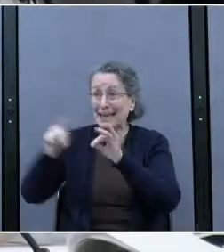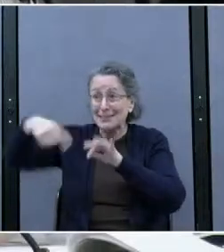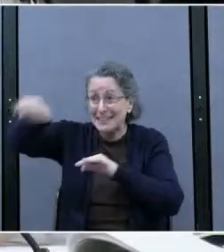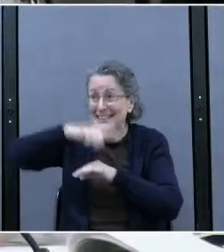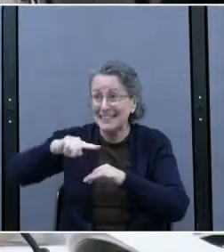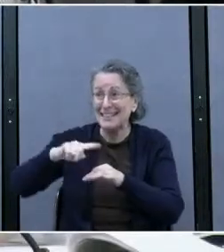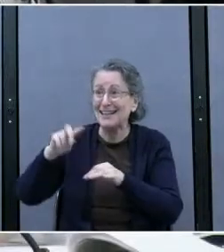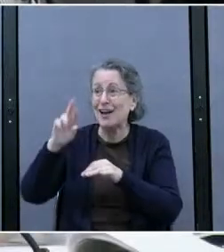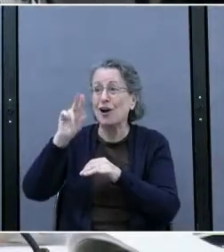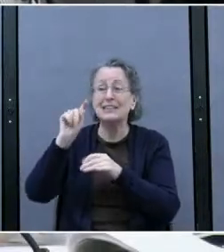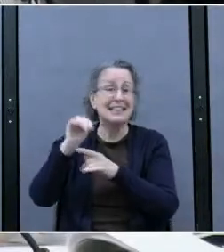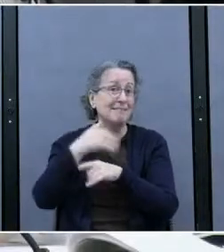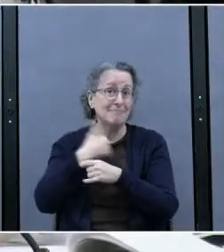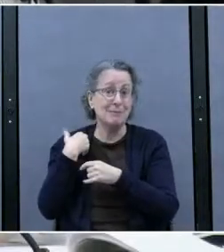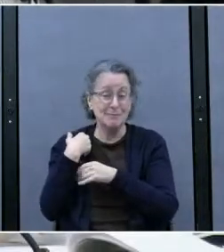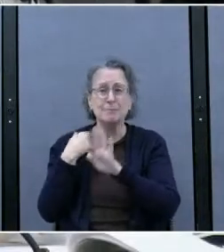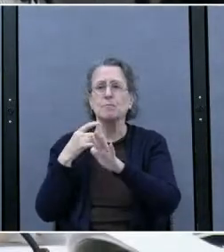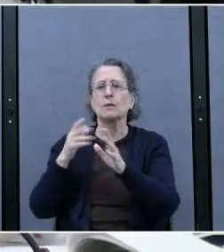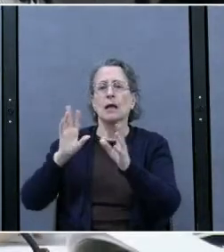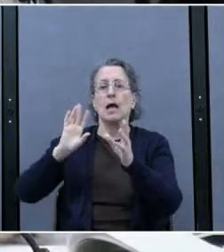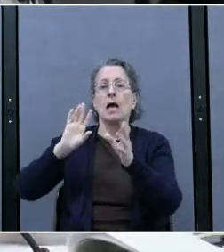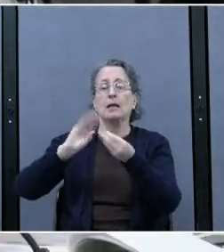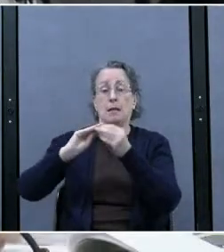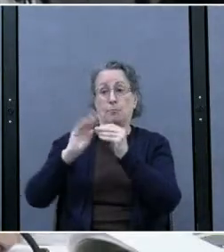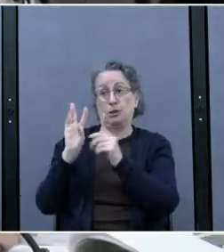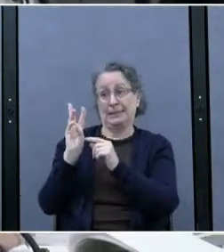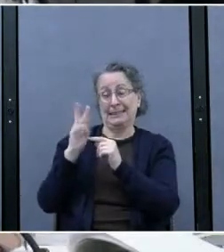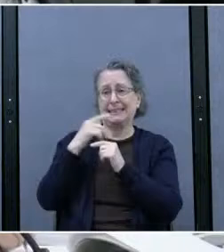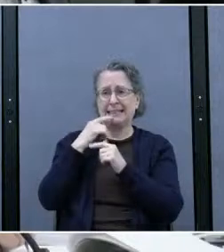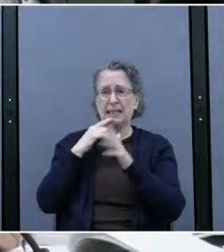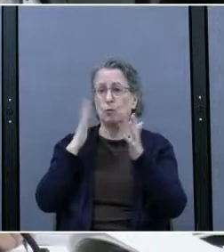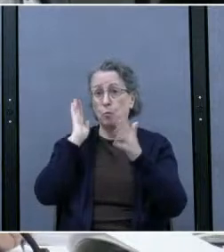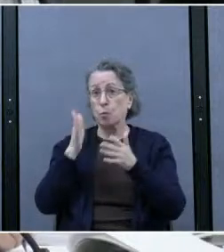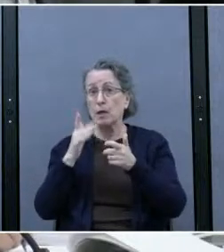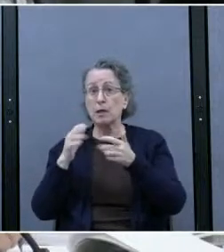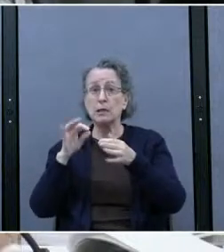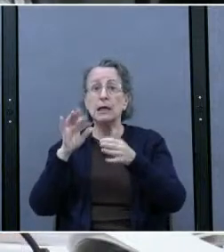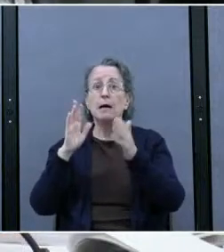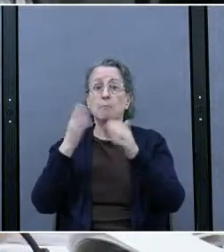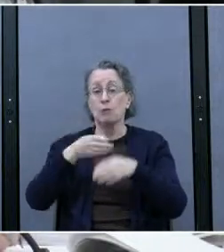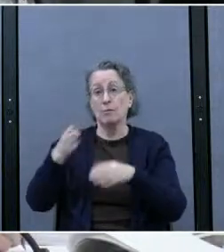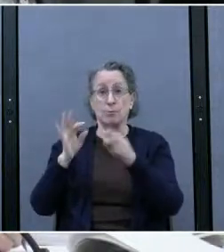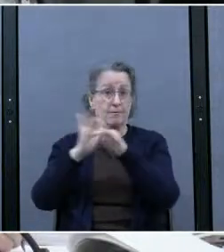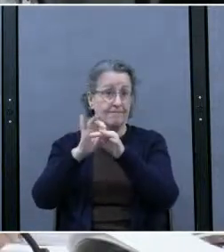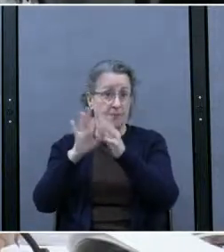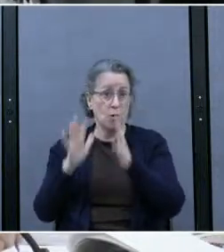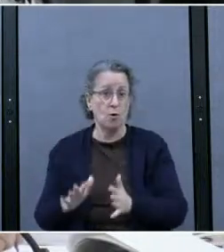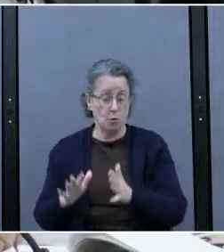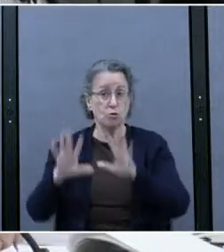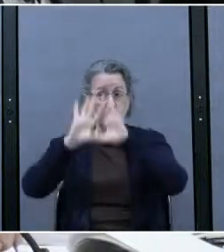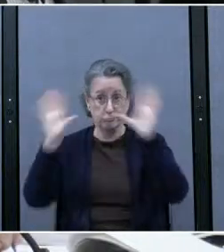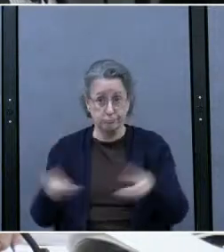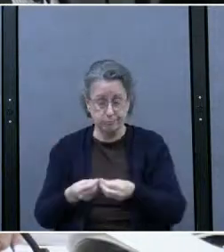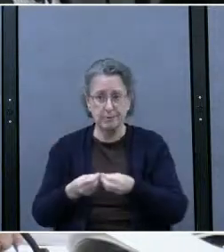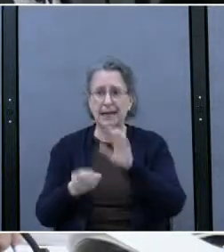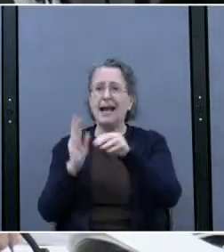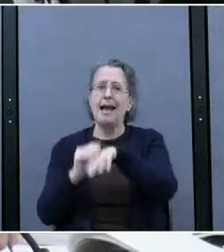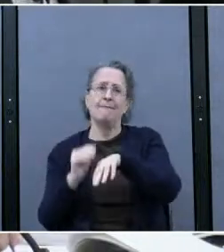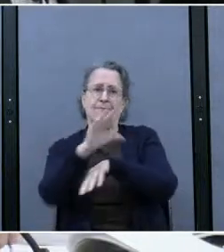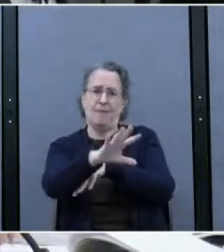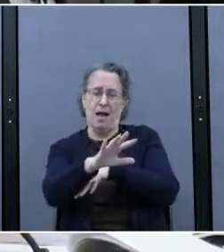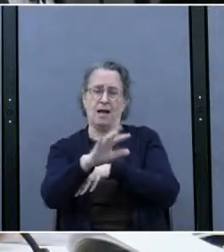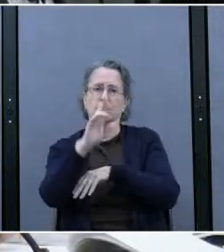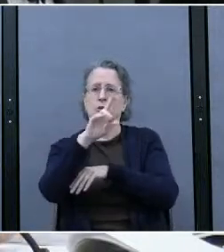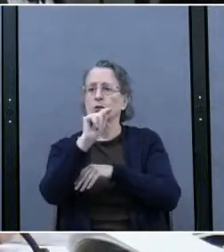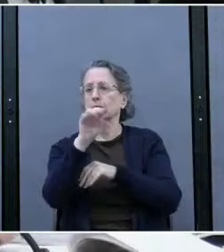And Article 6 on that question says, shall the voters of the town of Brattleboro, so the whole electorate, advise representative town meeting,